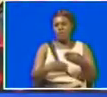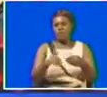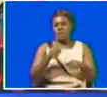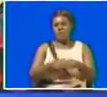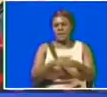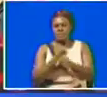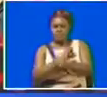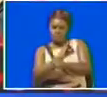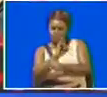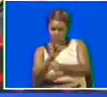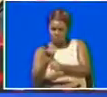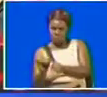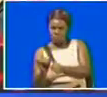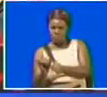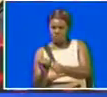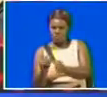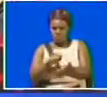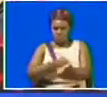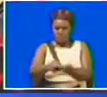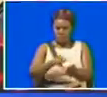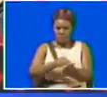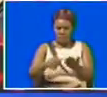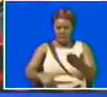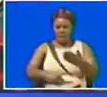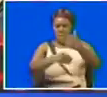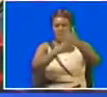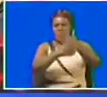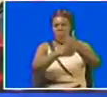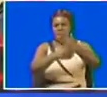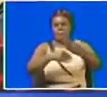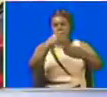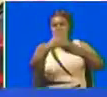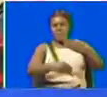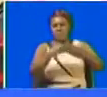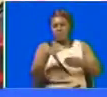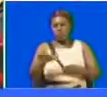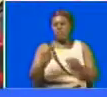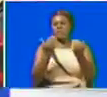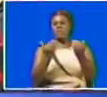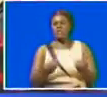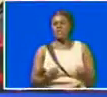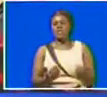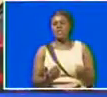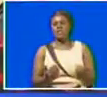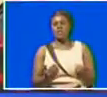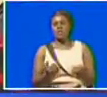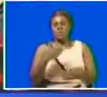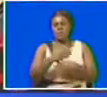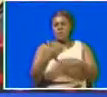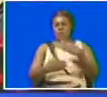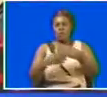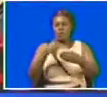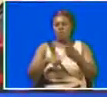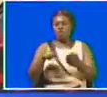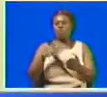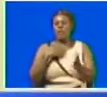you're sculpturing, a 3D printer, what it will do, it will add material that you need to build whatever you